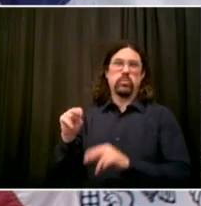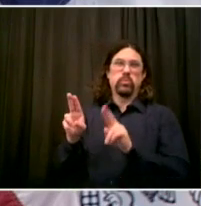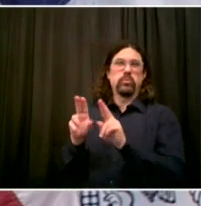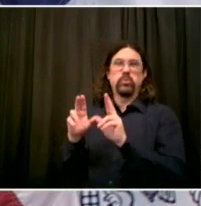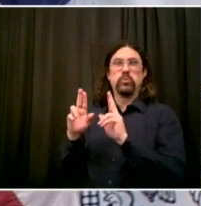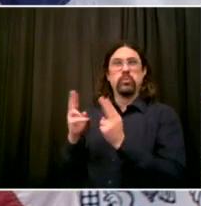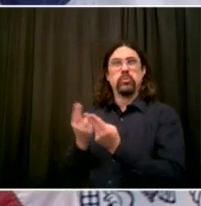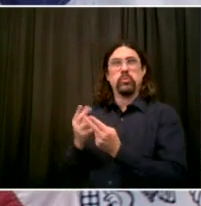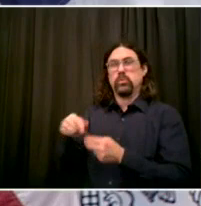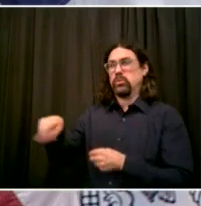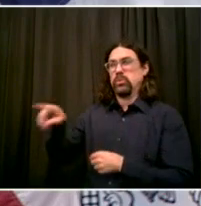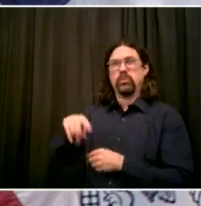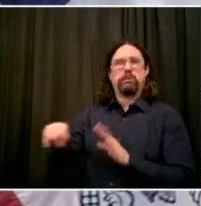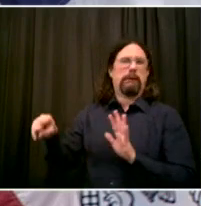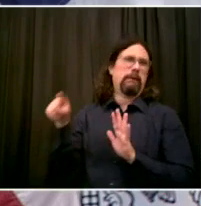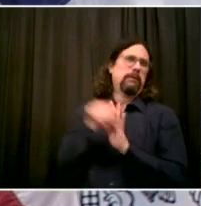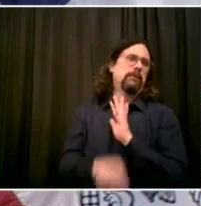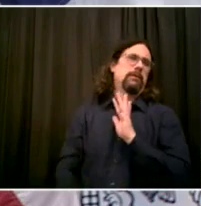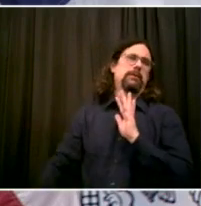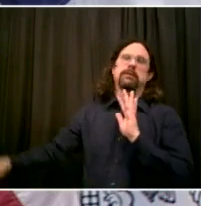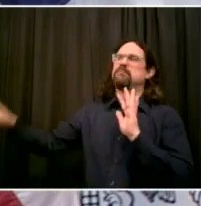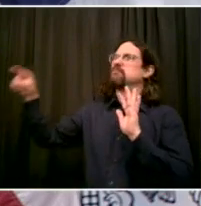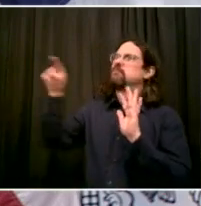no respect for the leadership of the SBA.